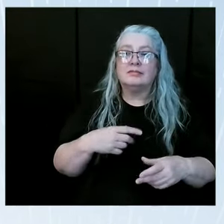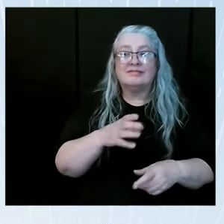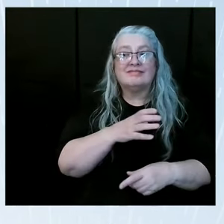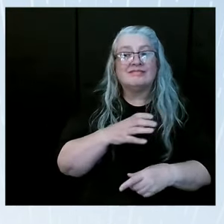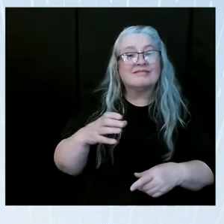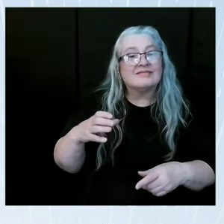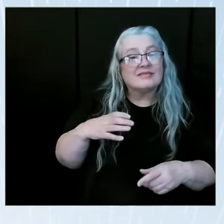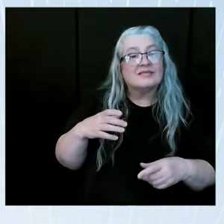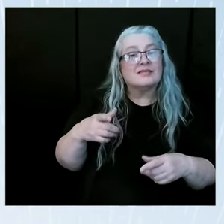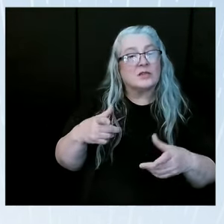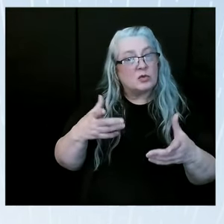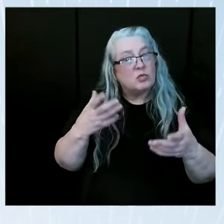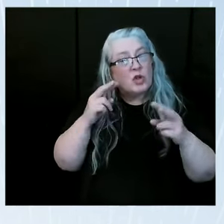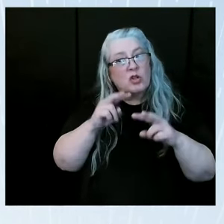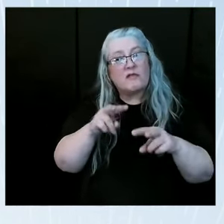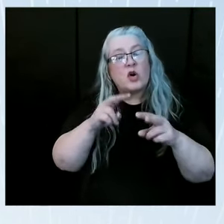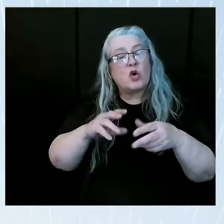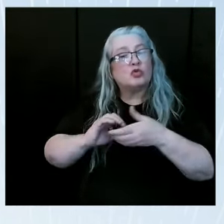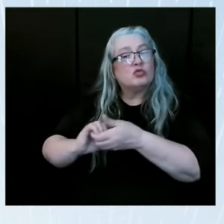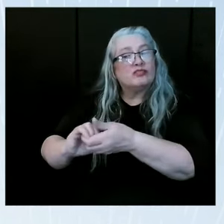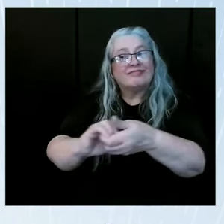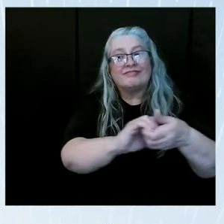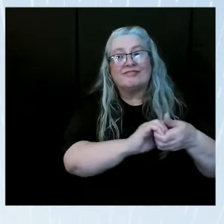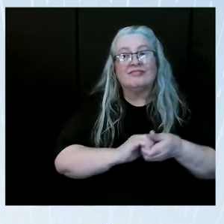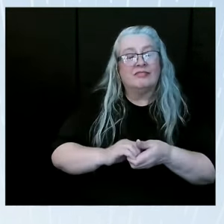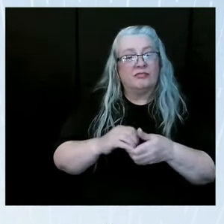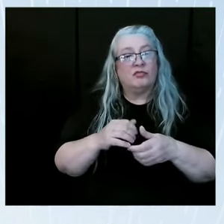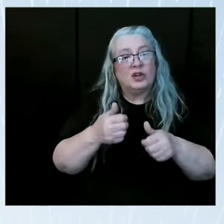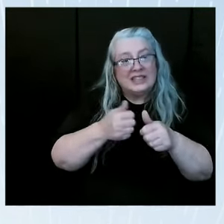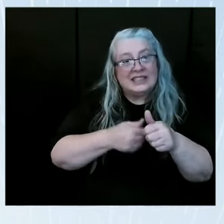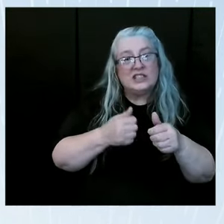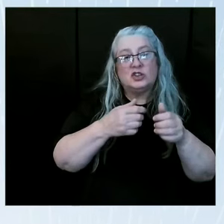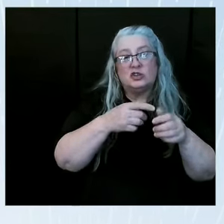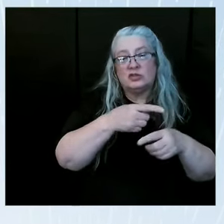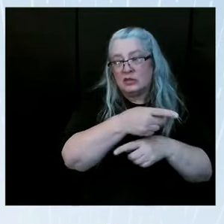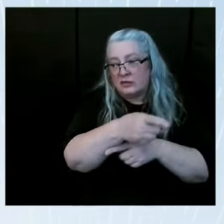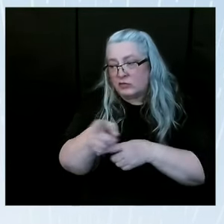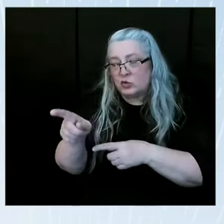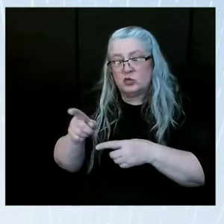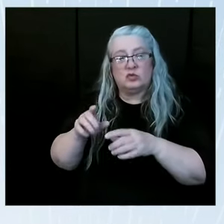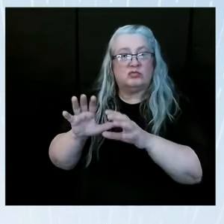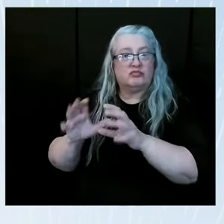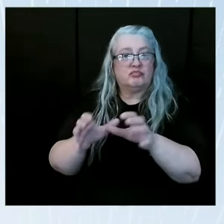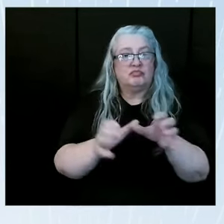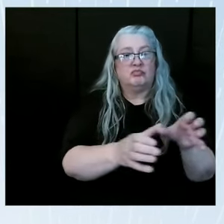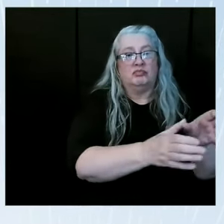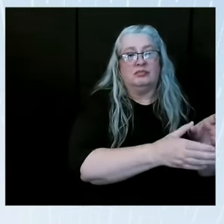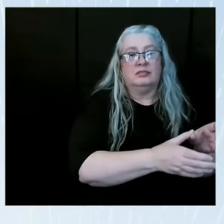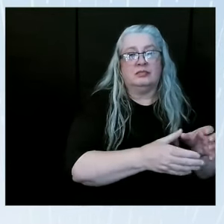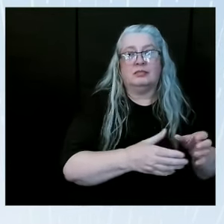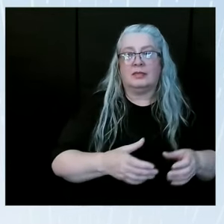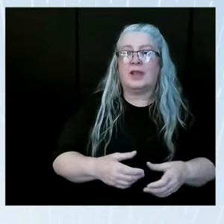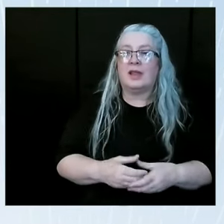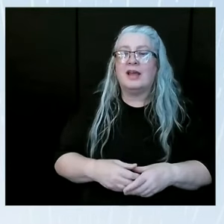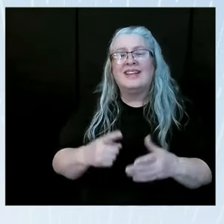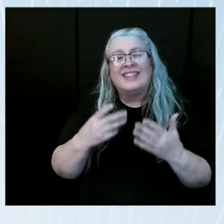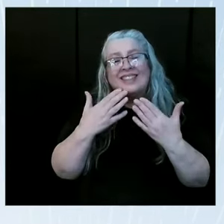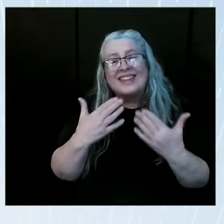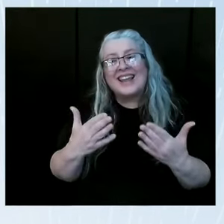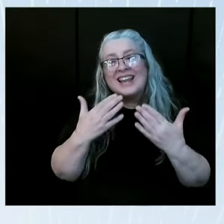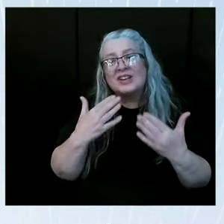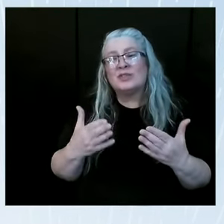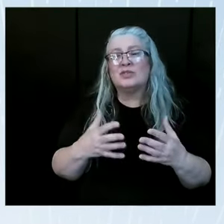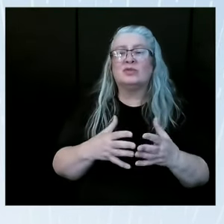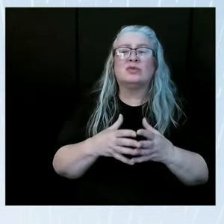each of you as we narrow our priorities. Thank you from the bottom of my heart